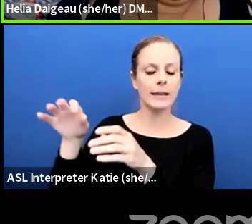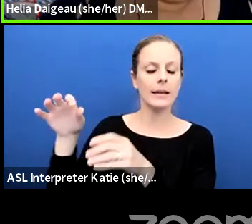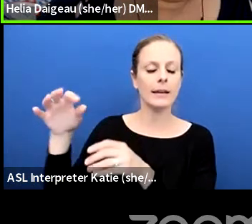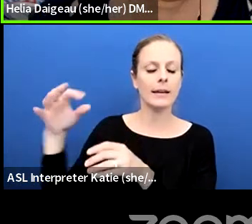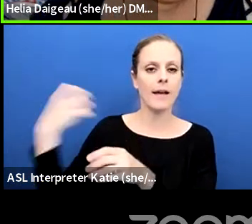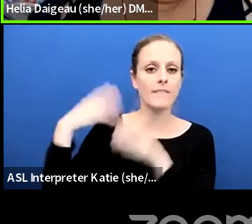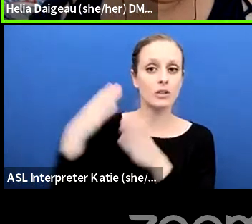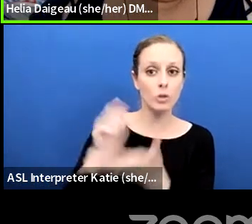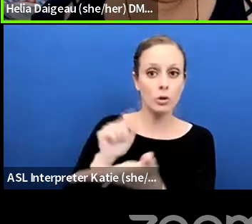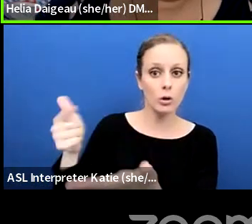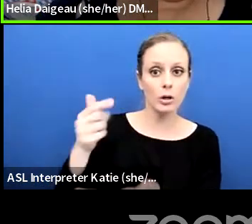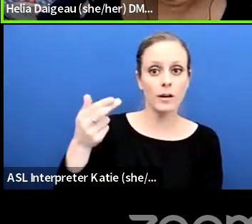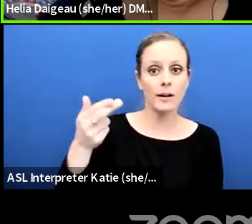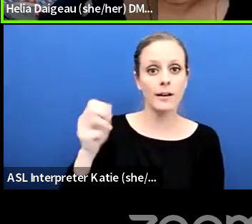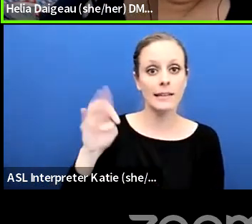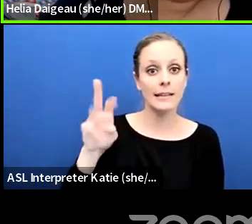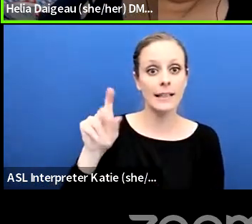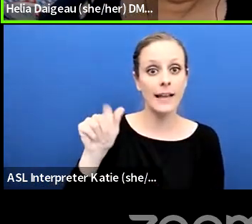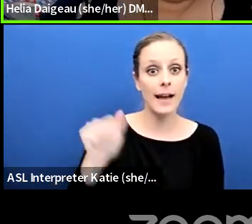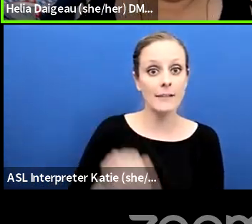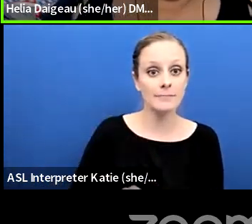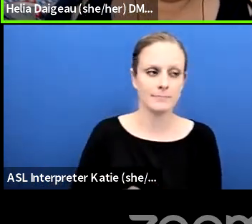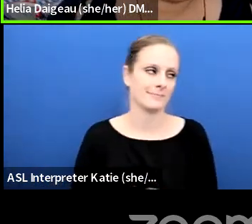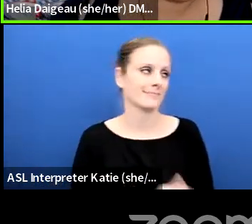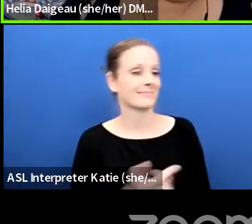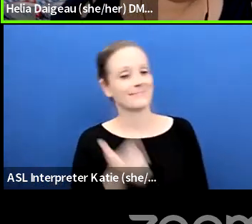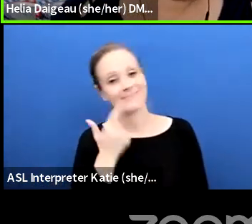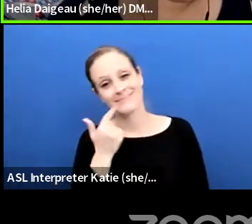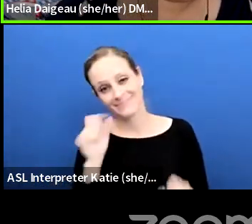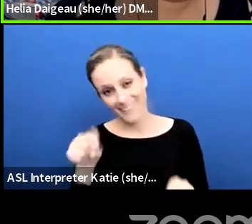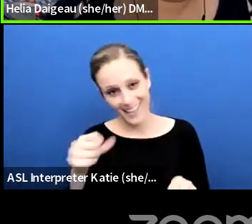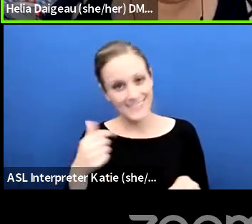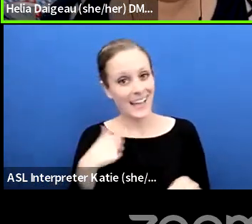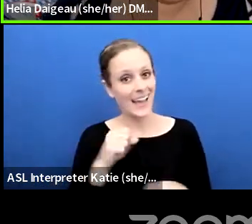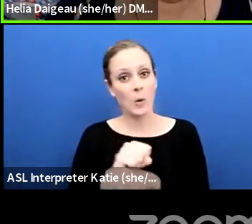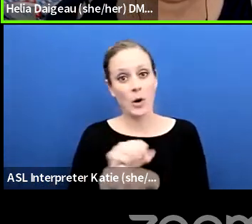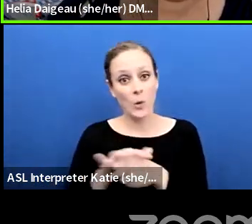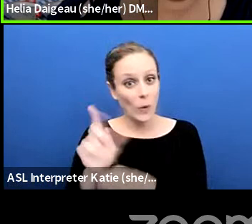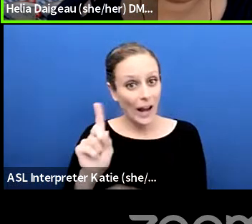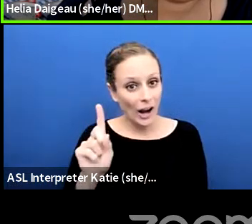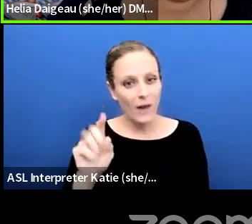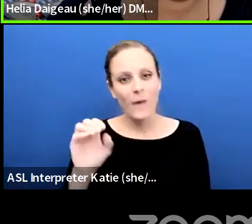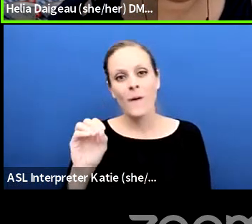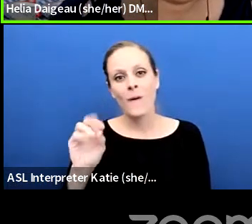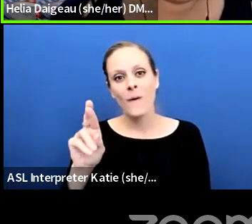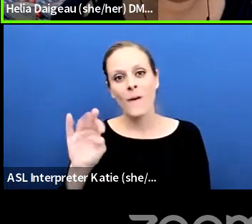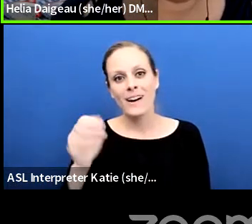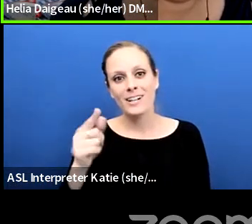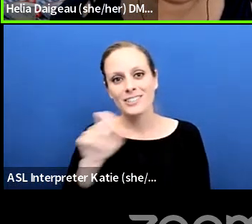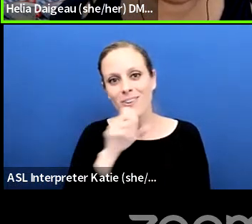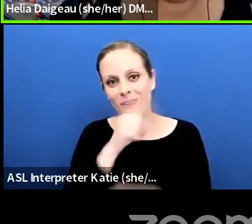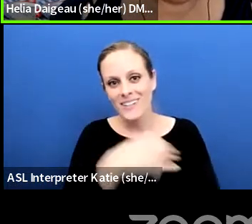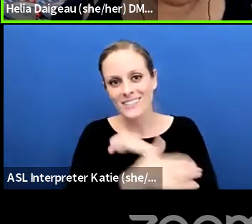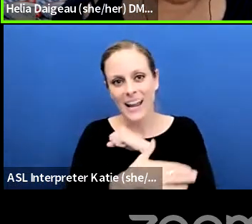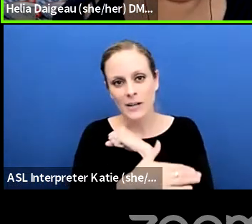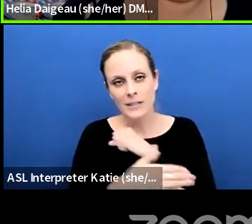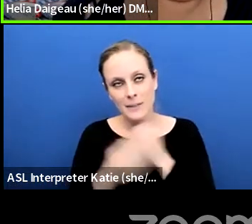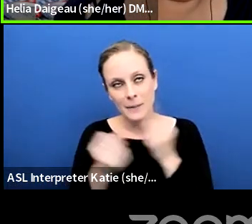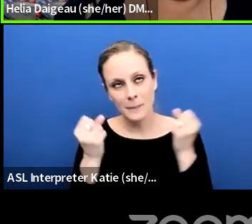Yeah, a lot of a lot of it. I do serve Orange County, so a lot of experience with elected